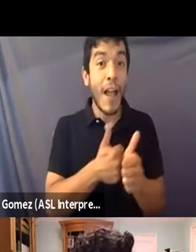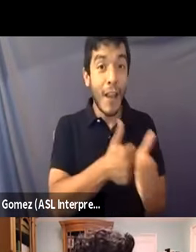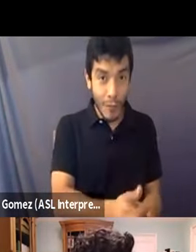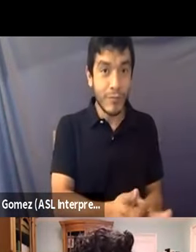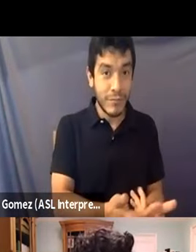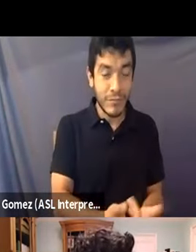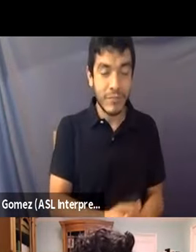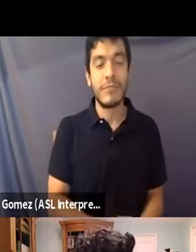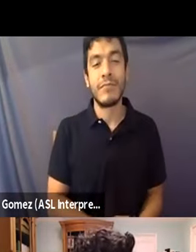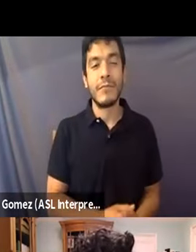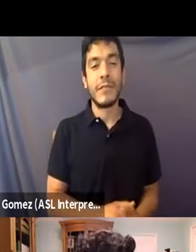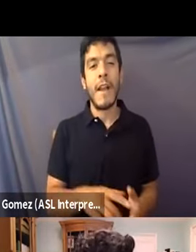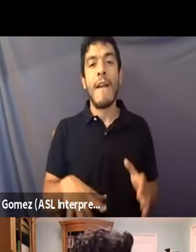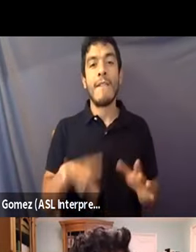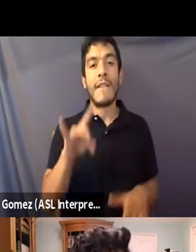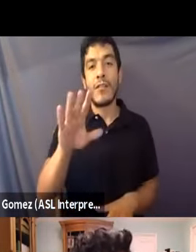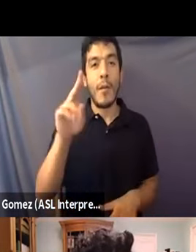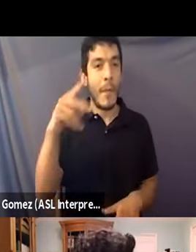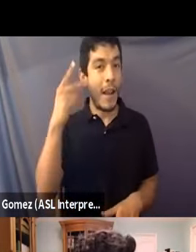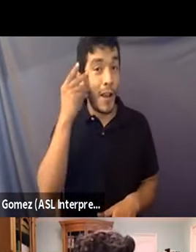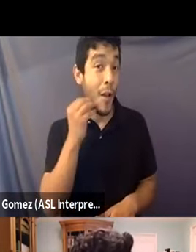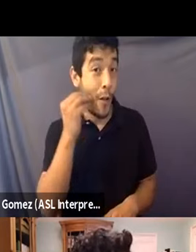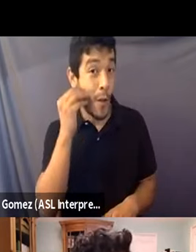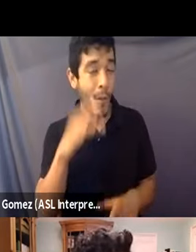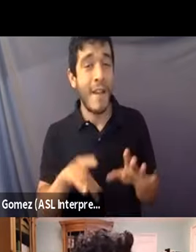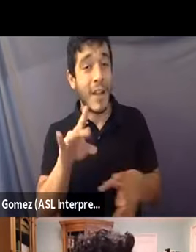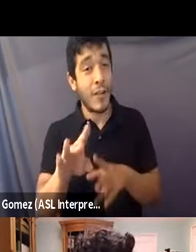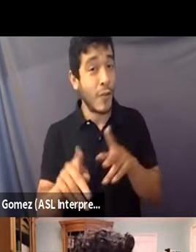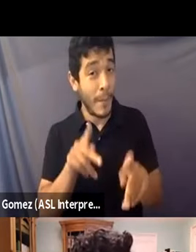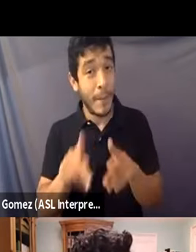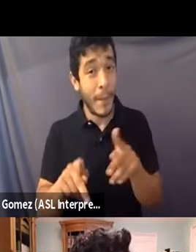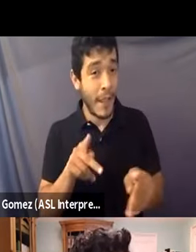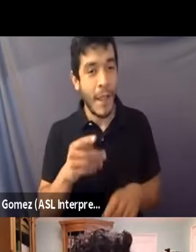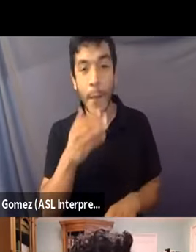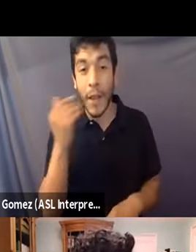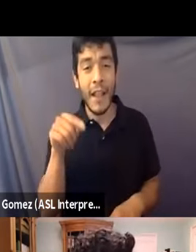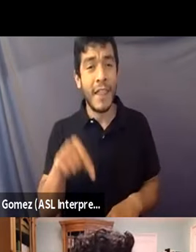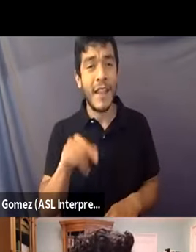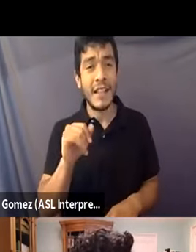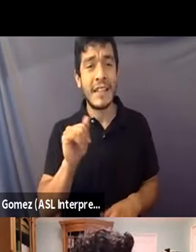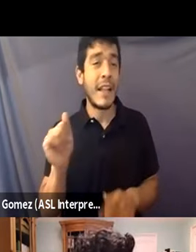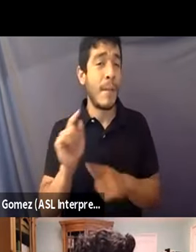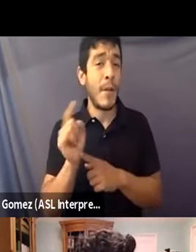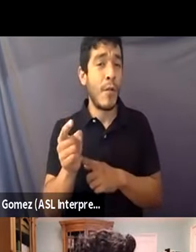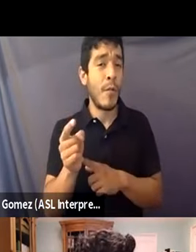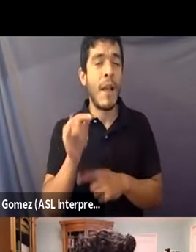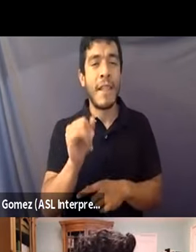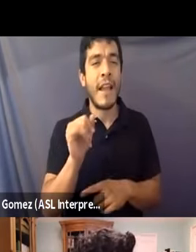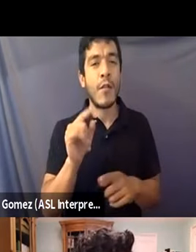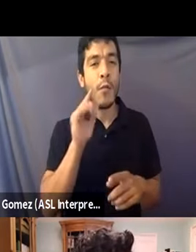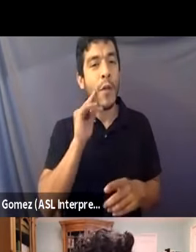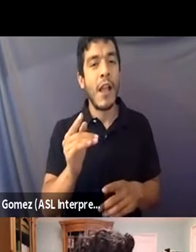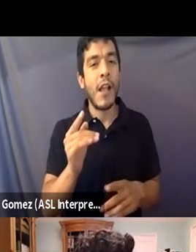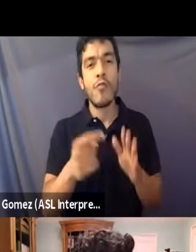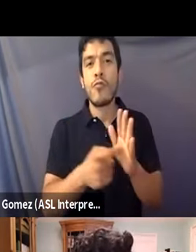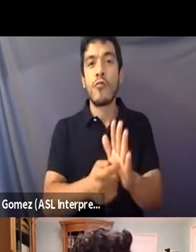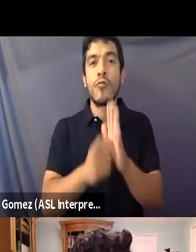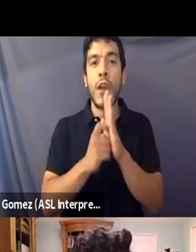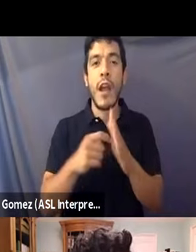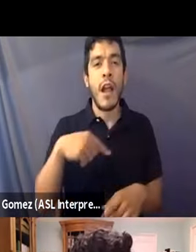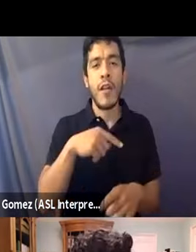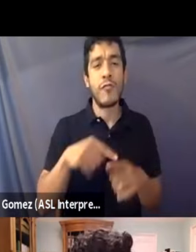find your political home, find your people, because this is a moment that is going to require us to find the